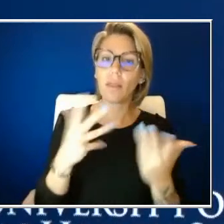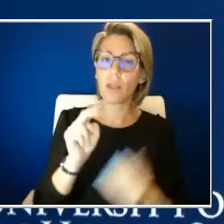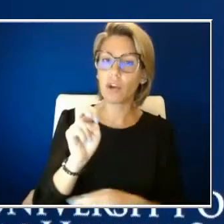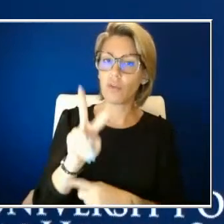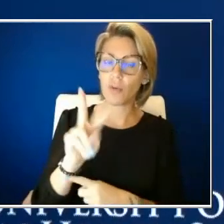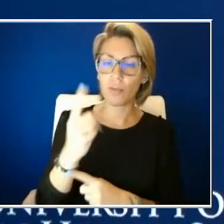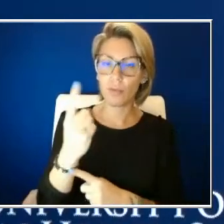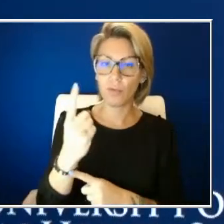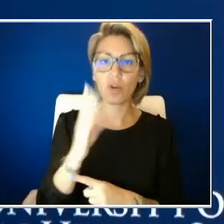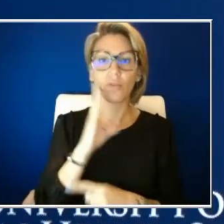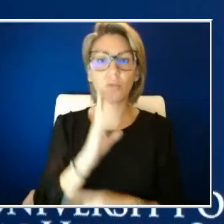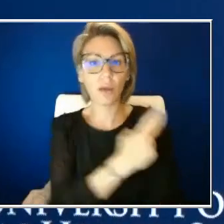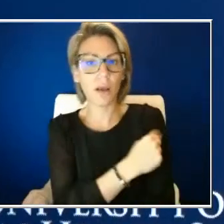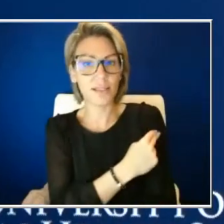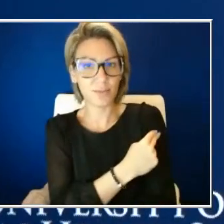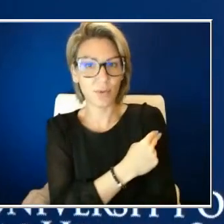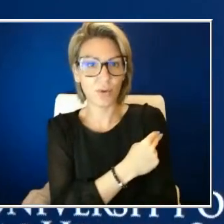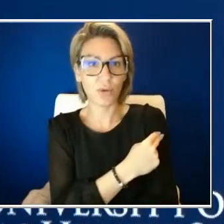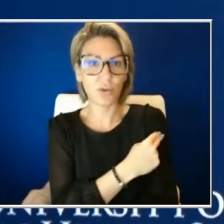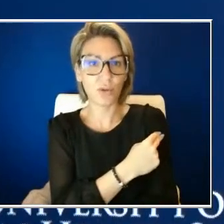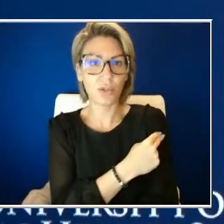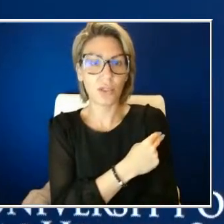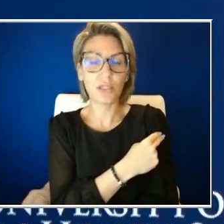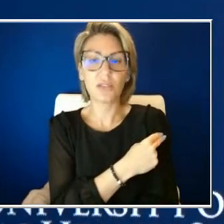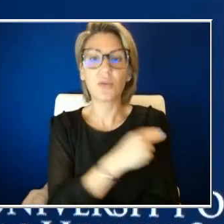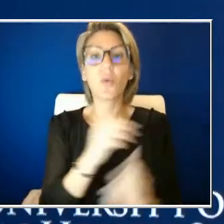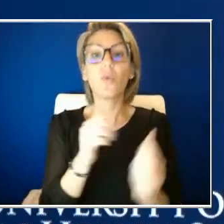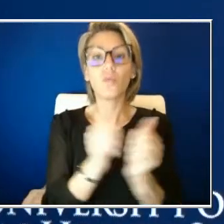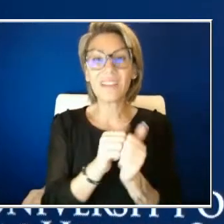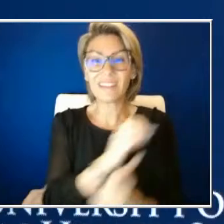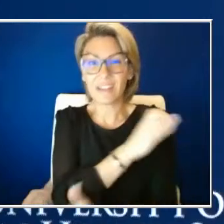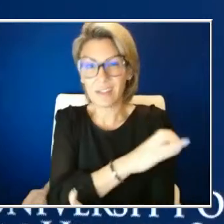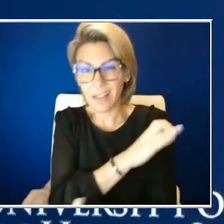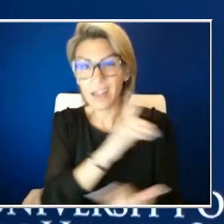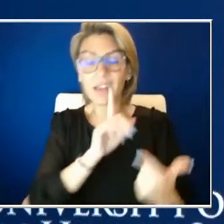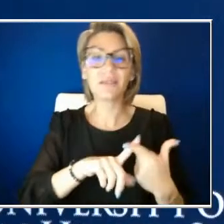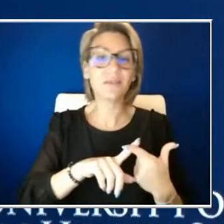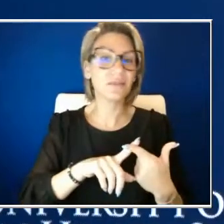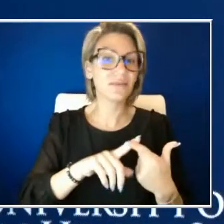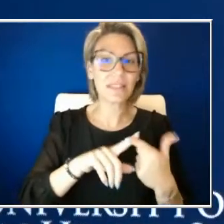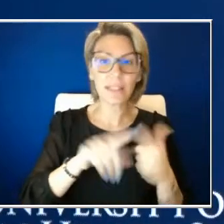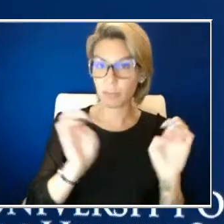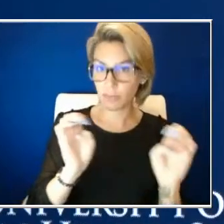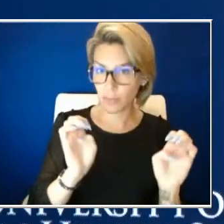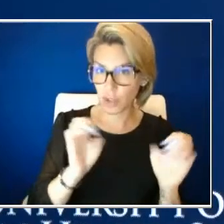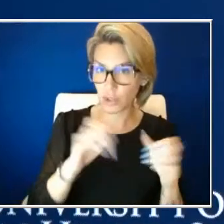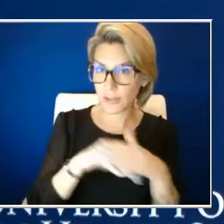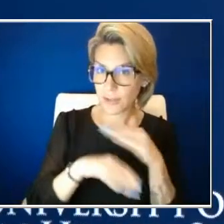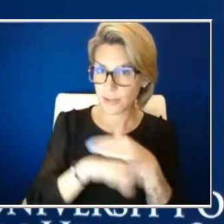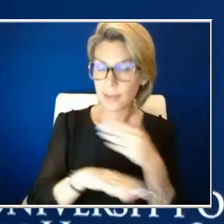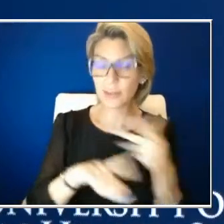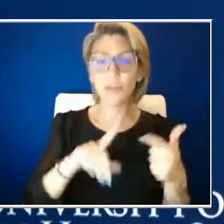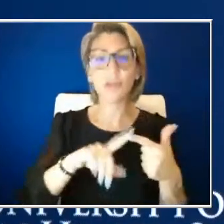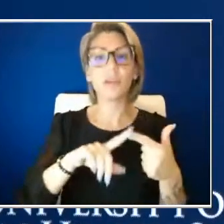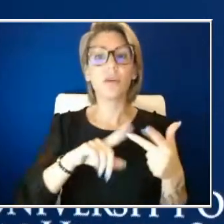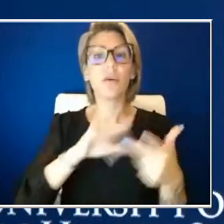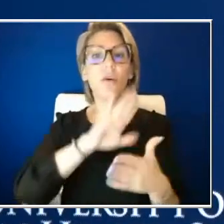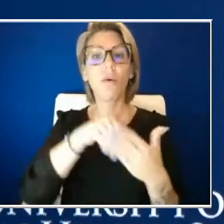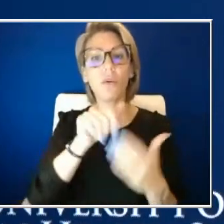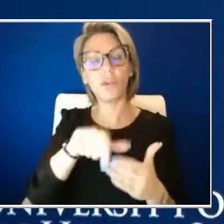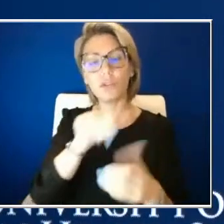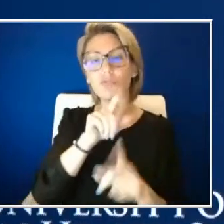hospitals, especially in acute care hospitals and emergency access hospitals, are all going to have to report those numbers